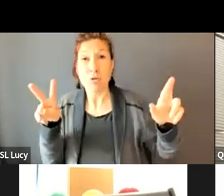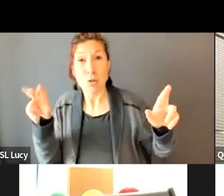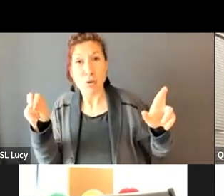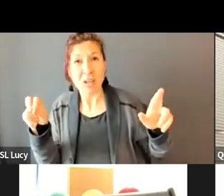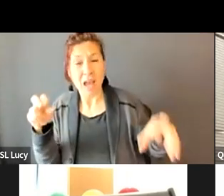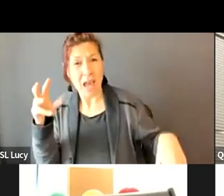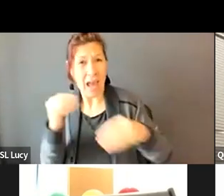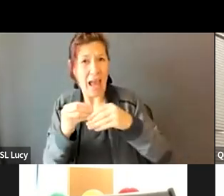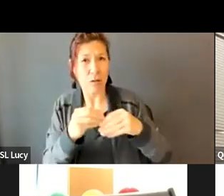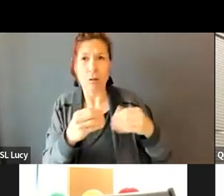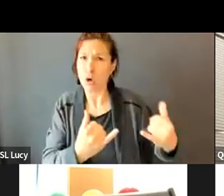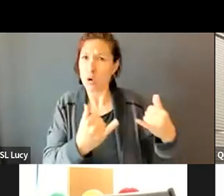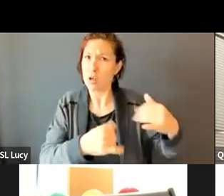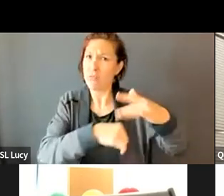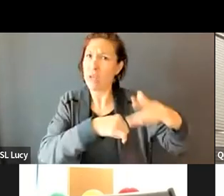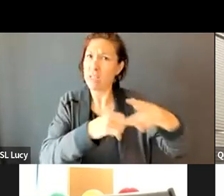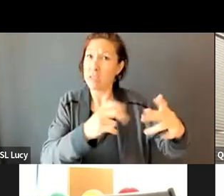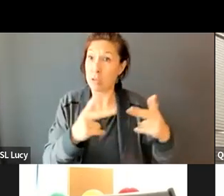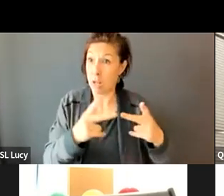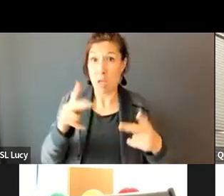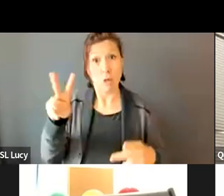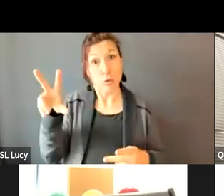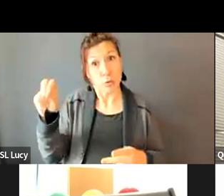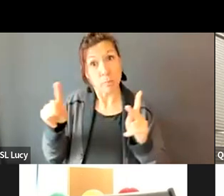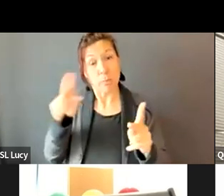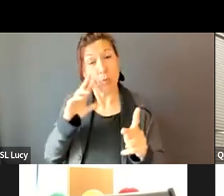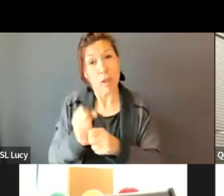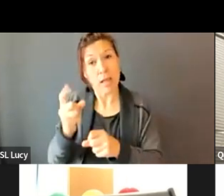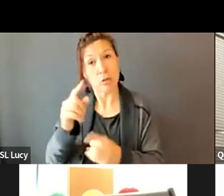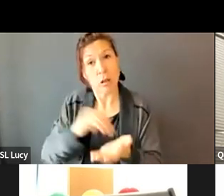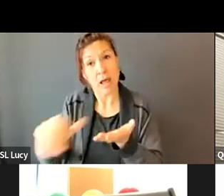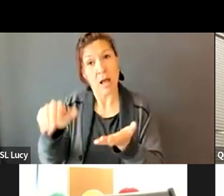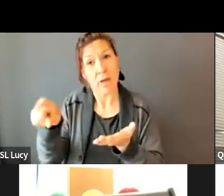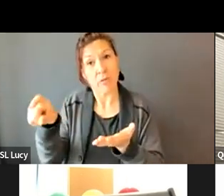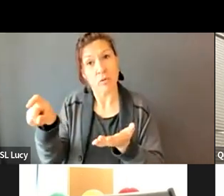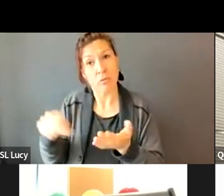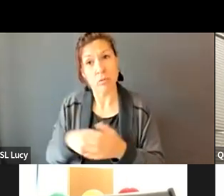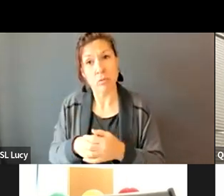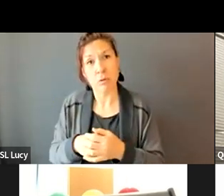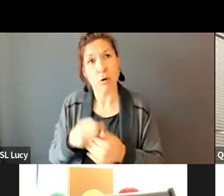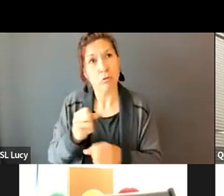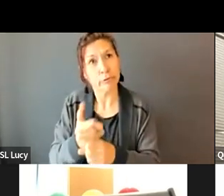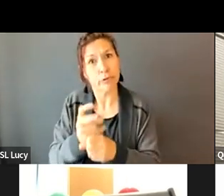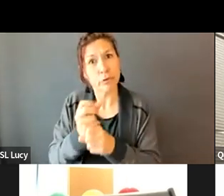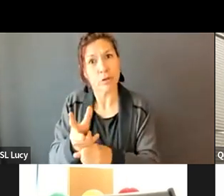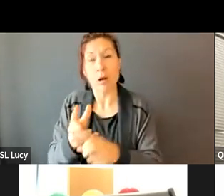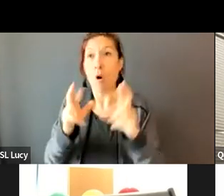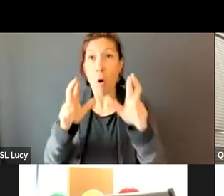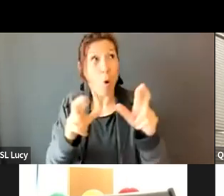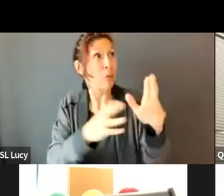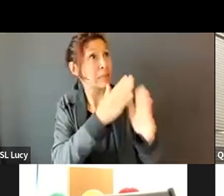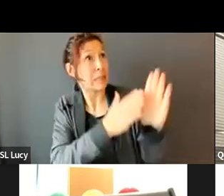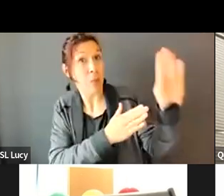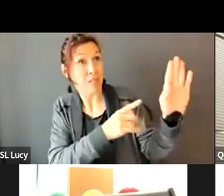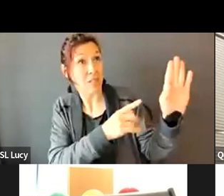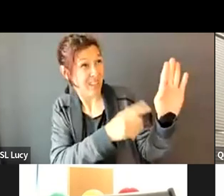that we will either have to lay off next year or in subsequent years or hope that the city has the extra 100 million